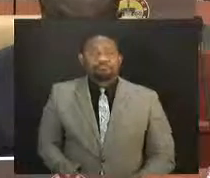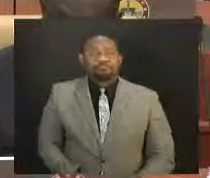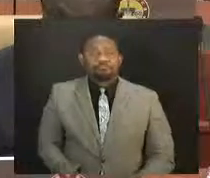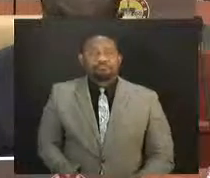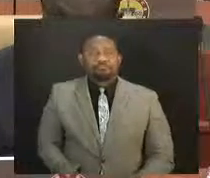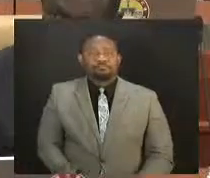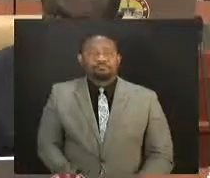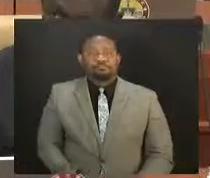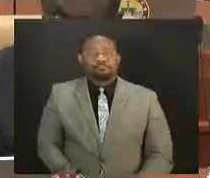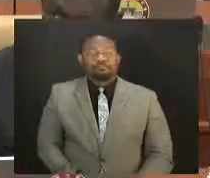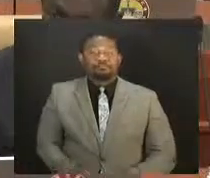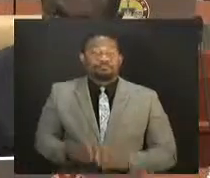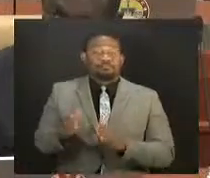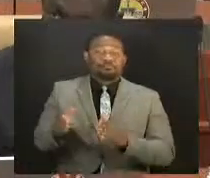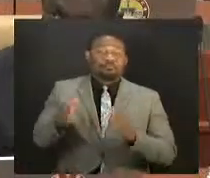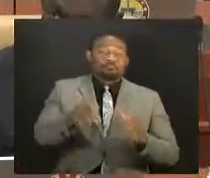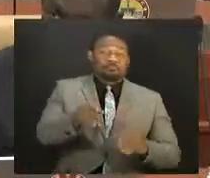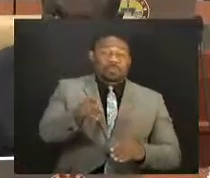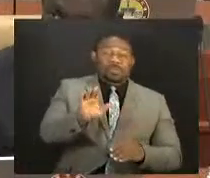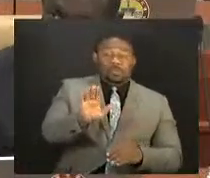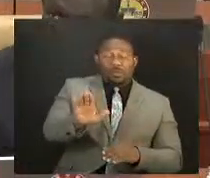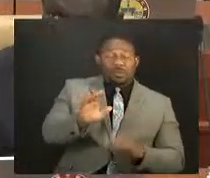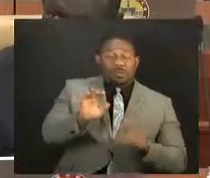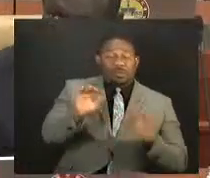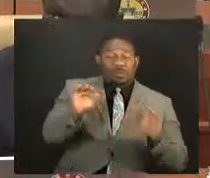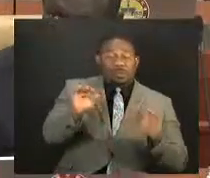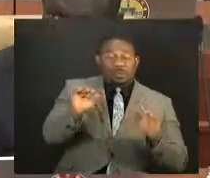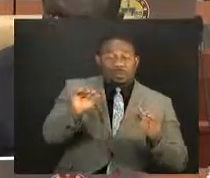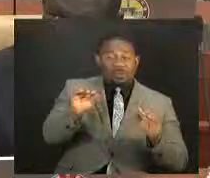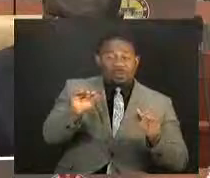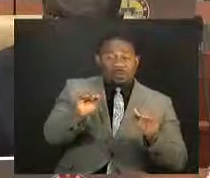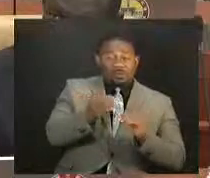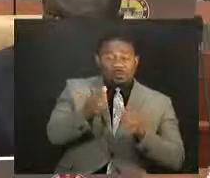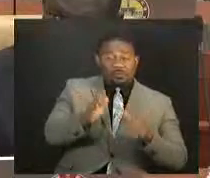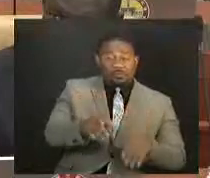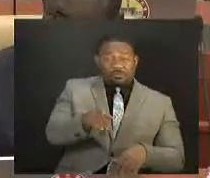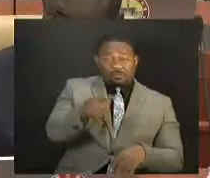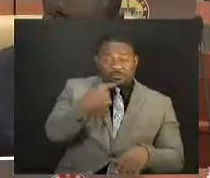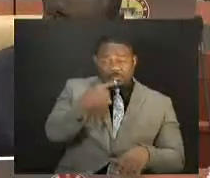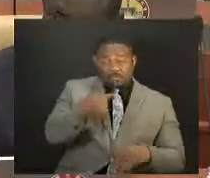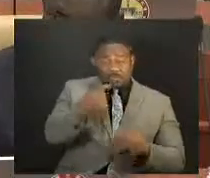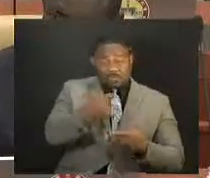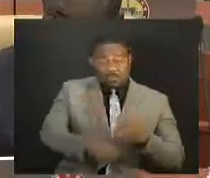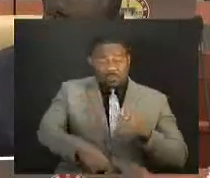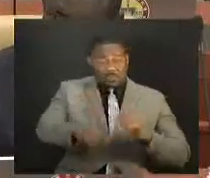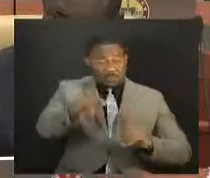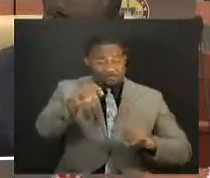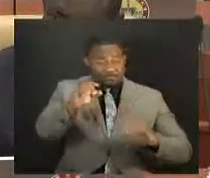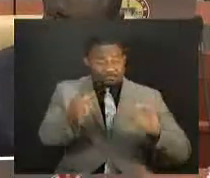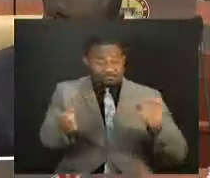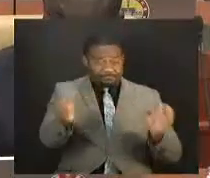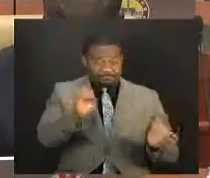one of your officers did mention that the cost of valuation,